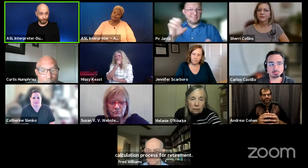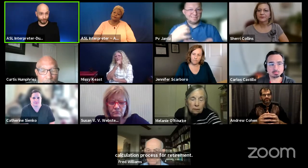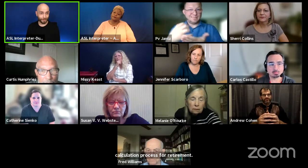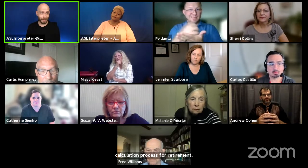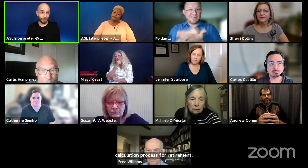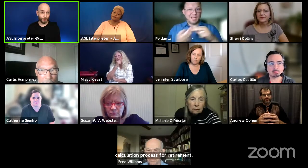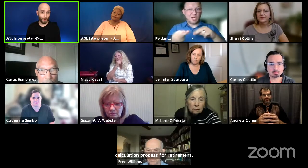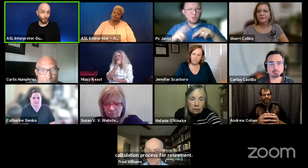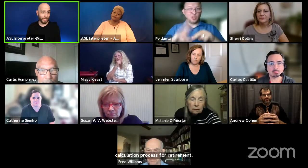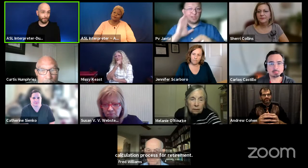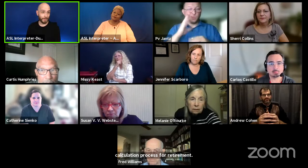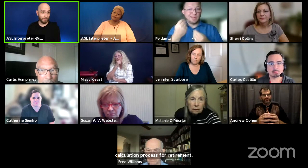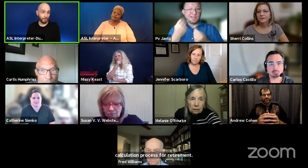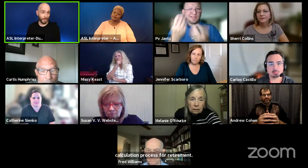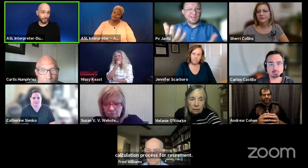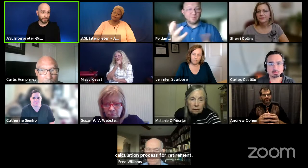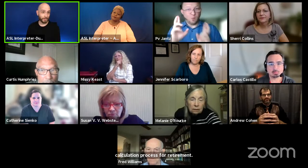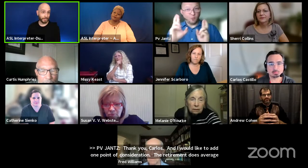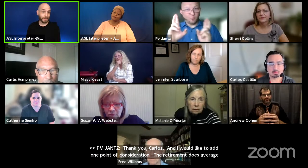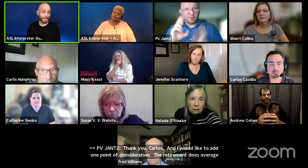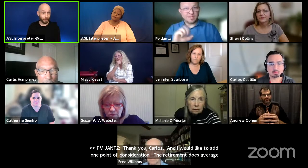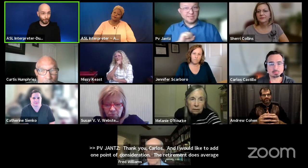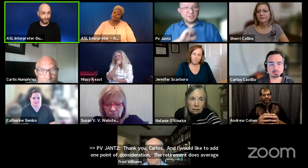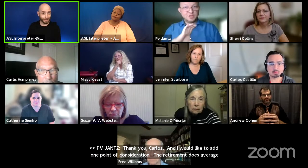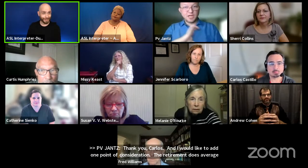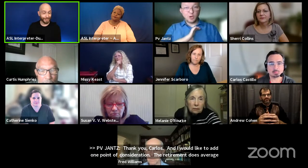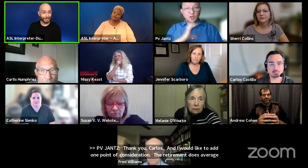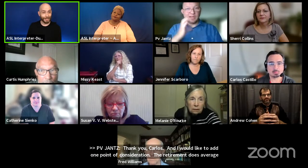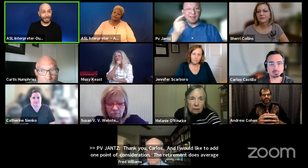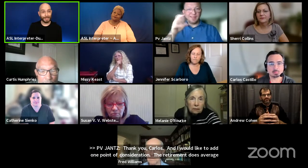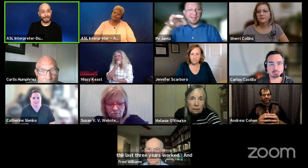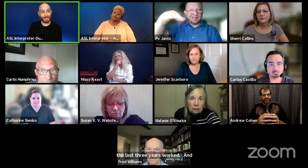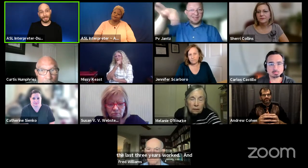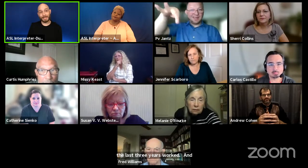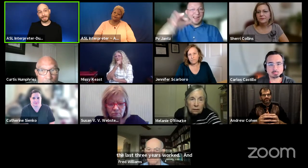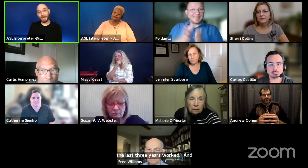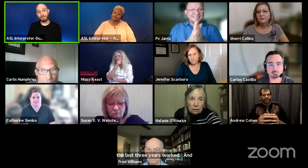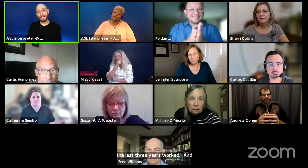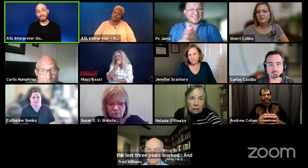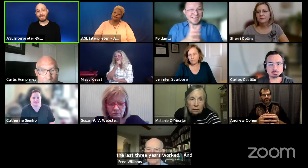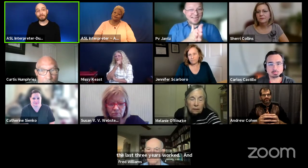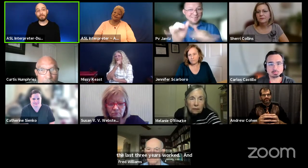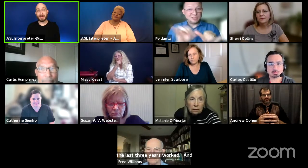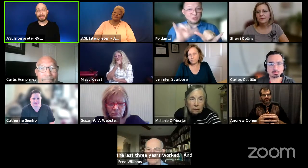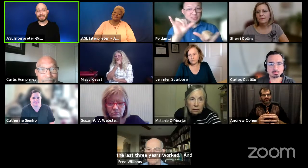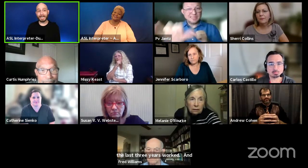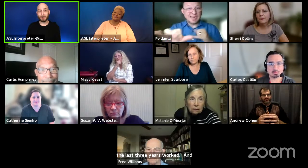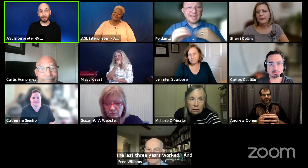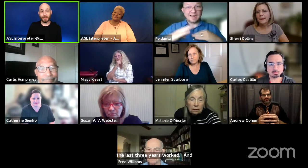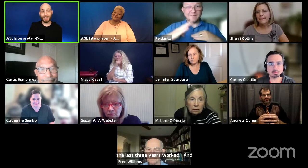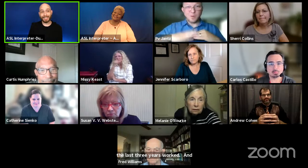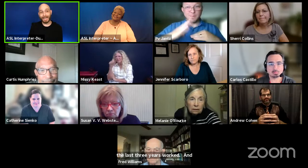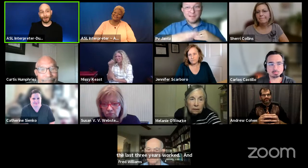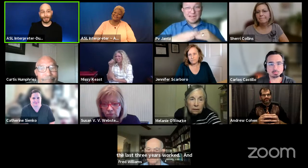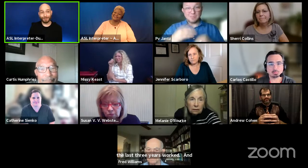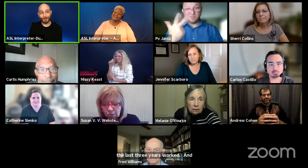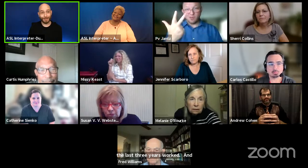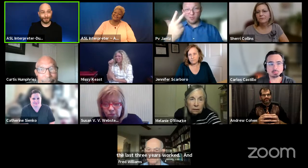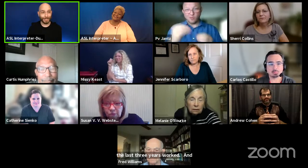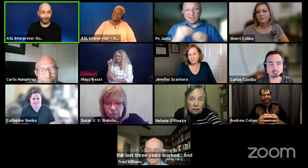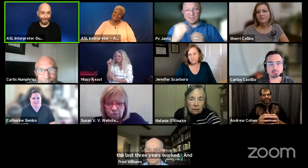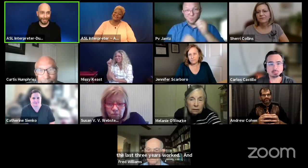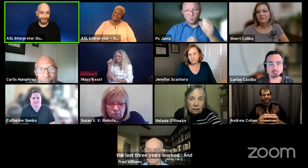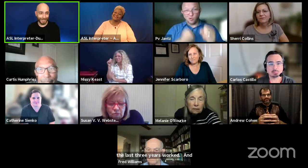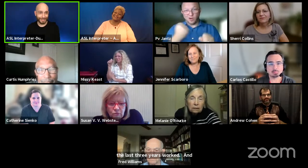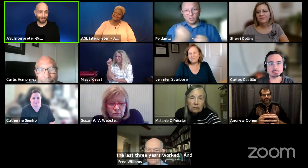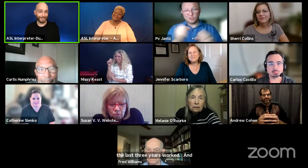years worked. And so if the base is increased, that means that may dangle that carrot in front